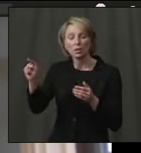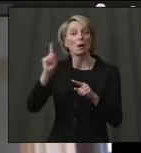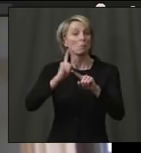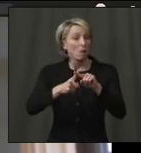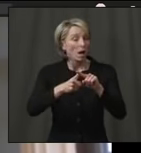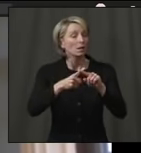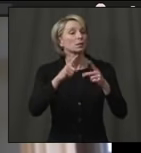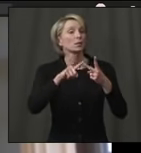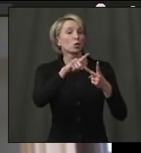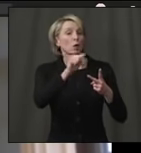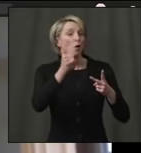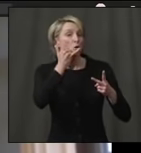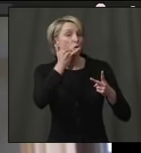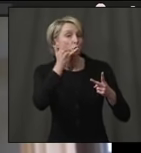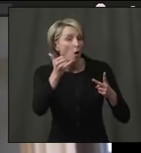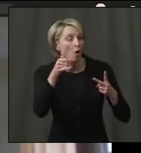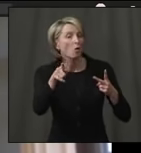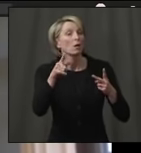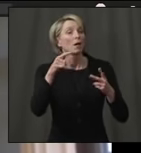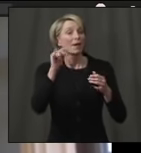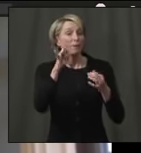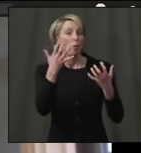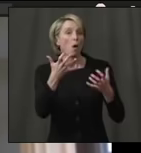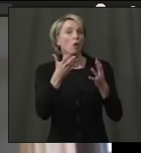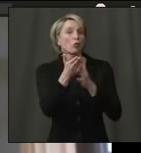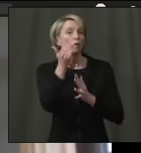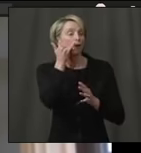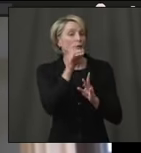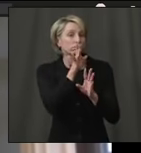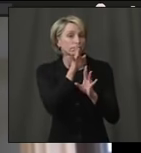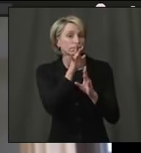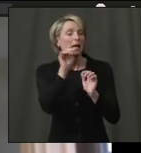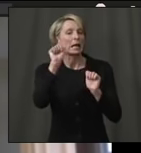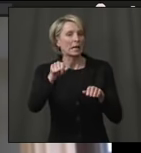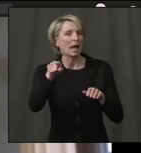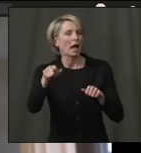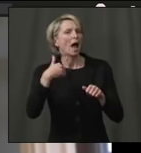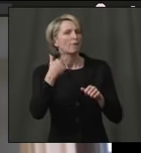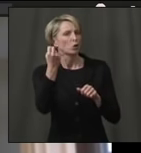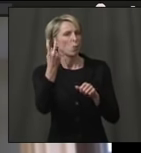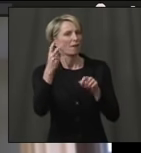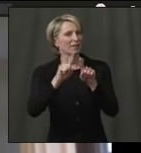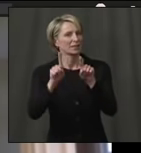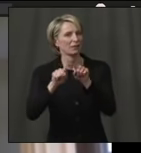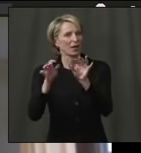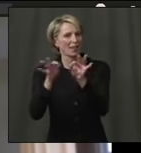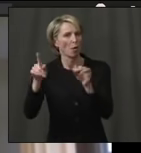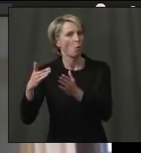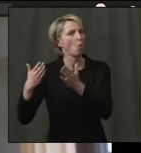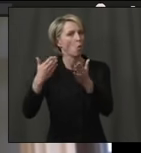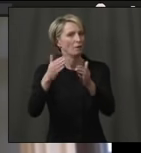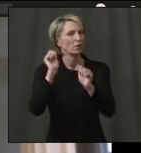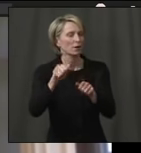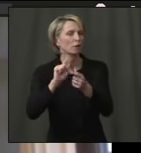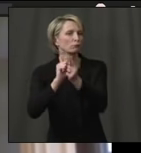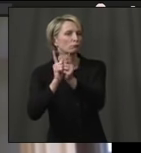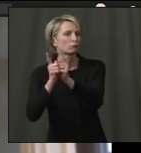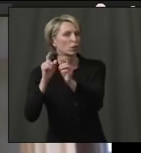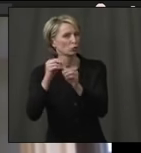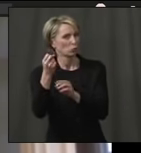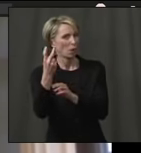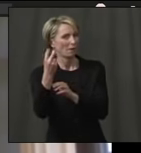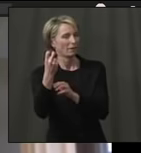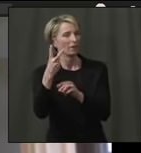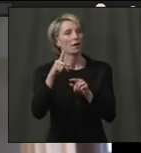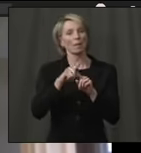out your census over the phone. We have a very robust